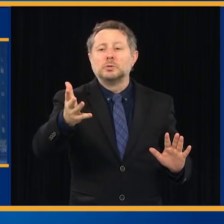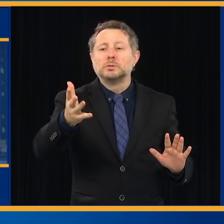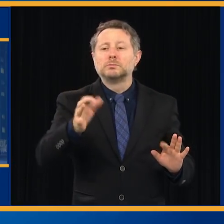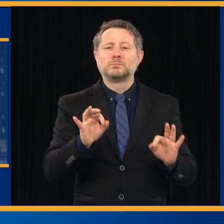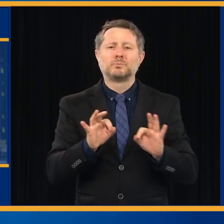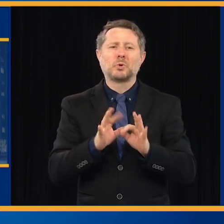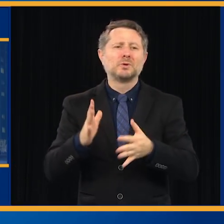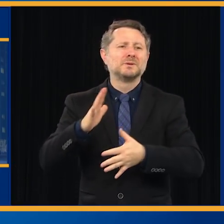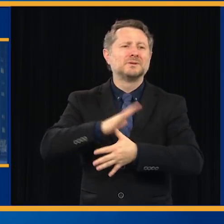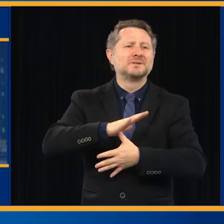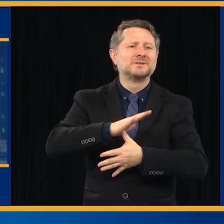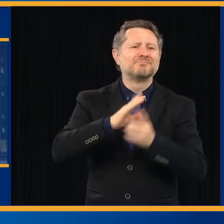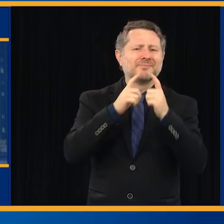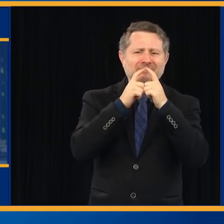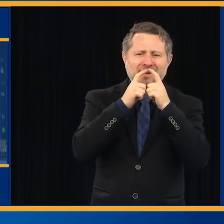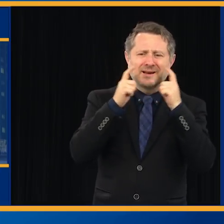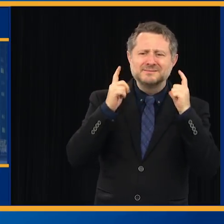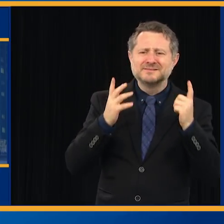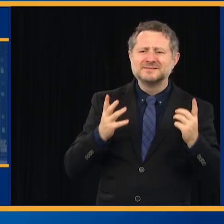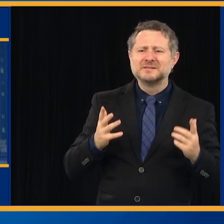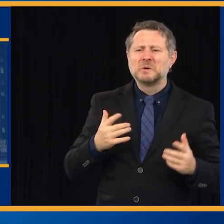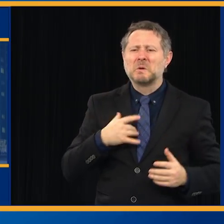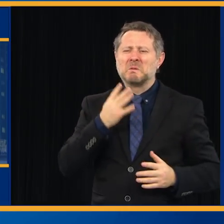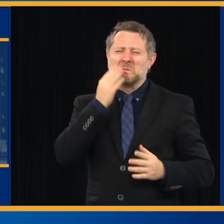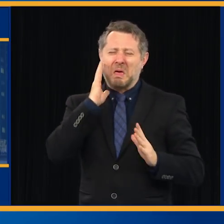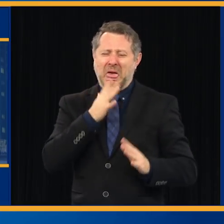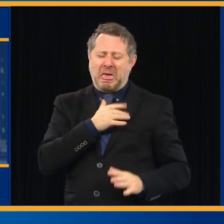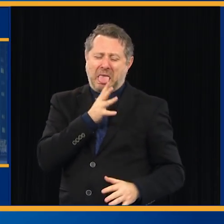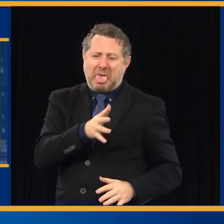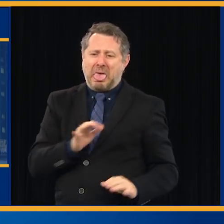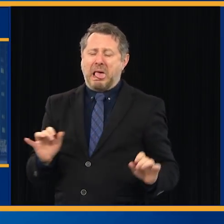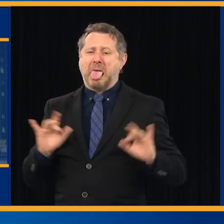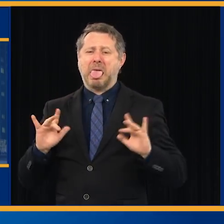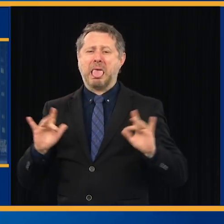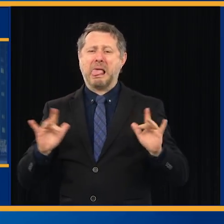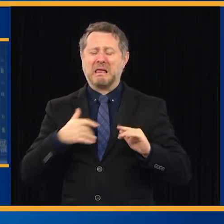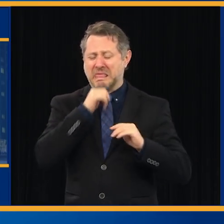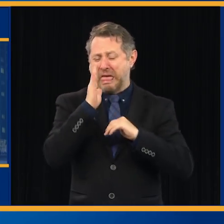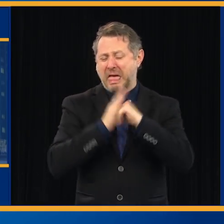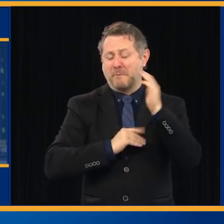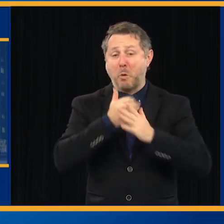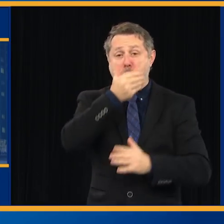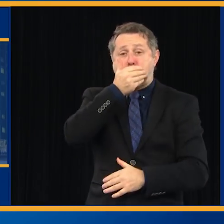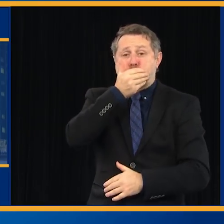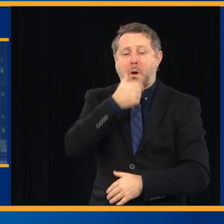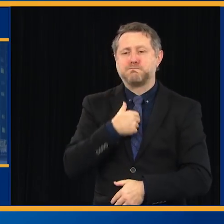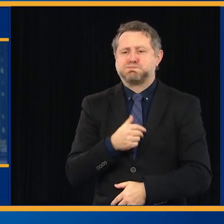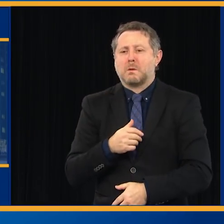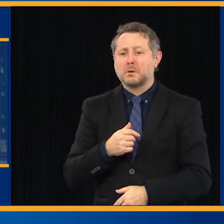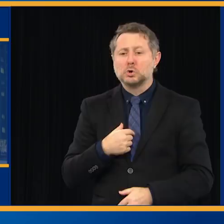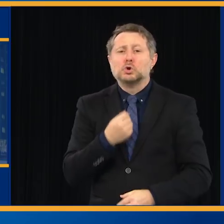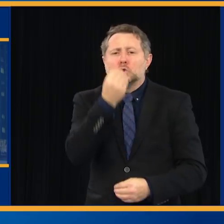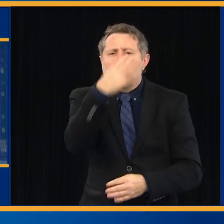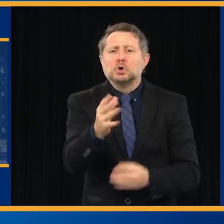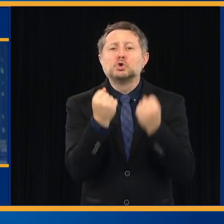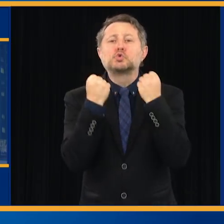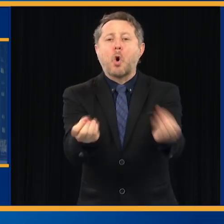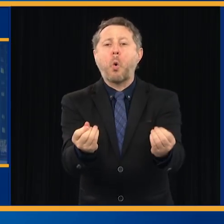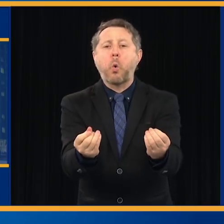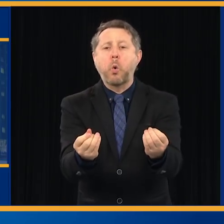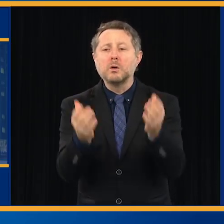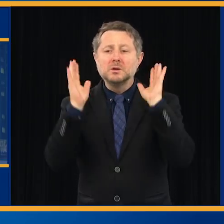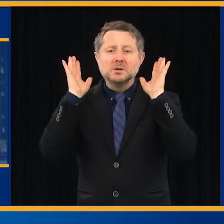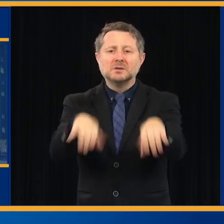I don't like, it feels uncomfortable, unnatural. So what? You want to honor the